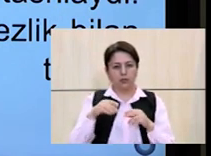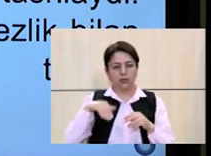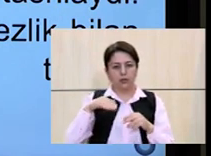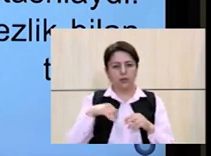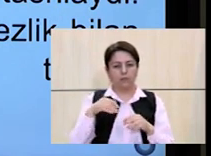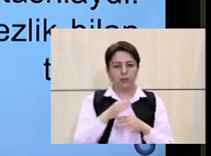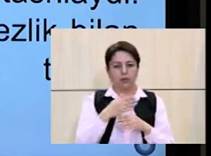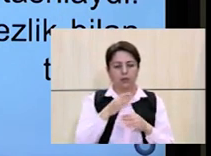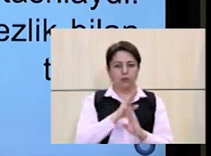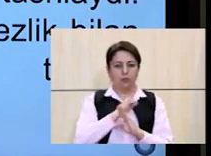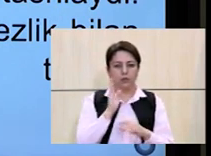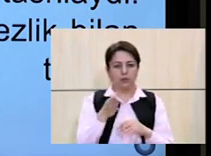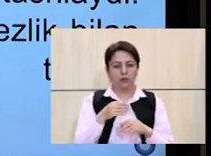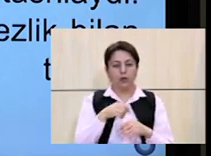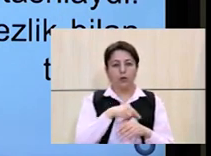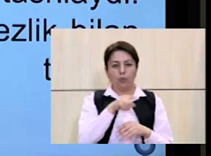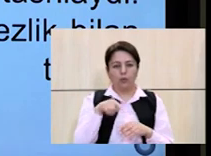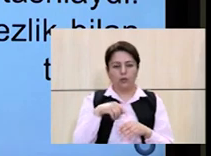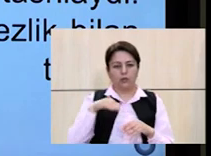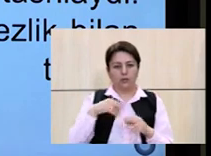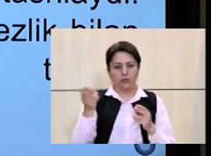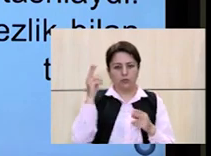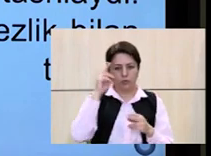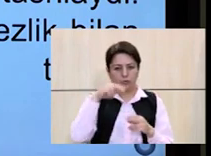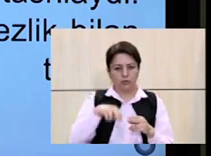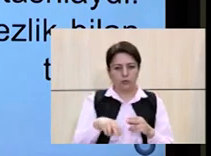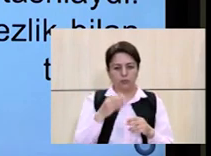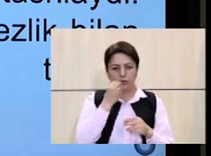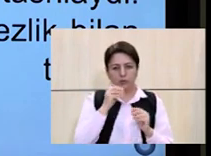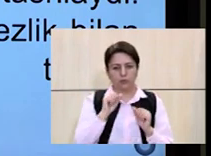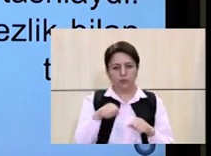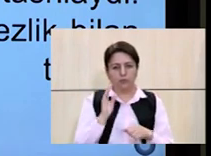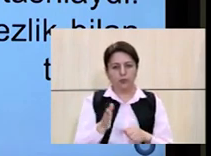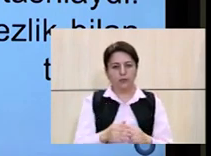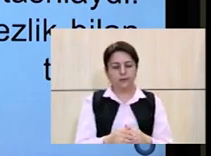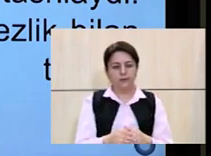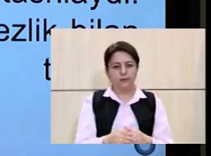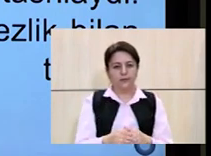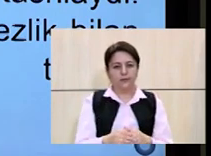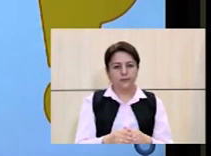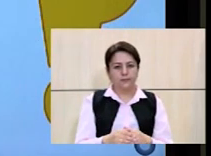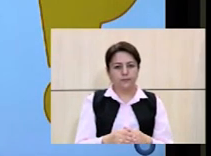baliqlar nobud bo'ladi va ular bemalol pastga tushib, ular bilan oziqlanishi mumkin ekan.